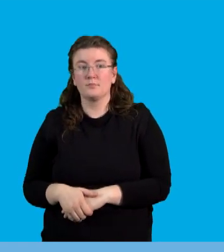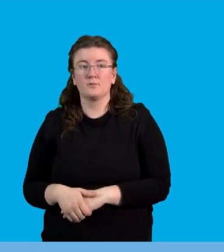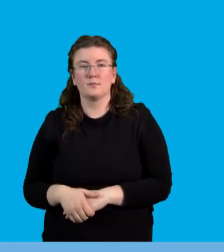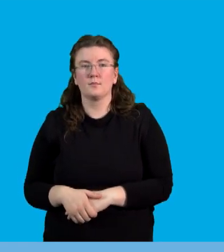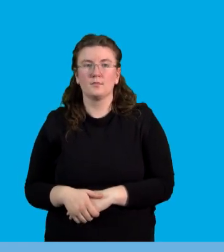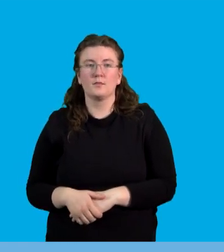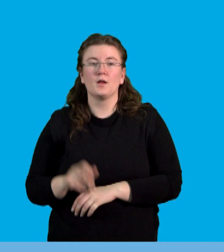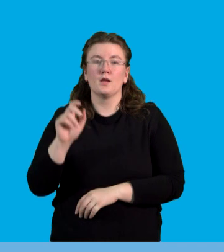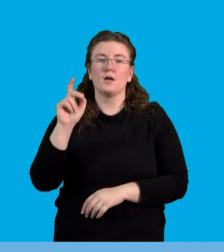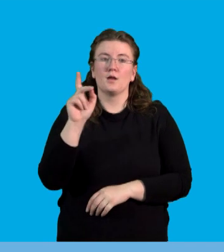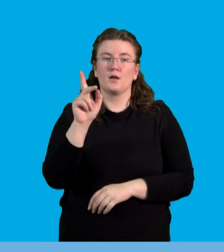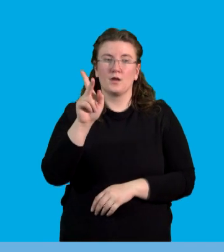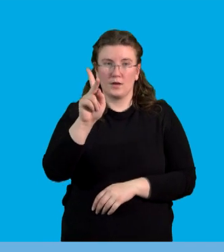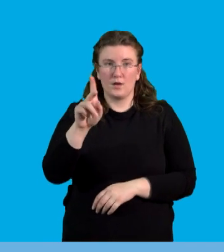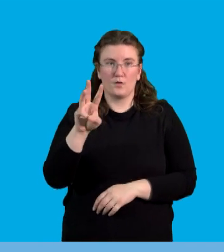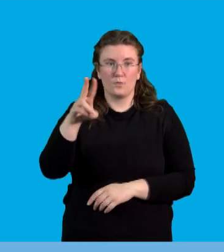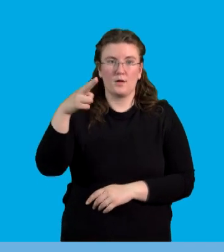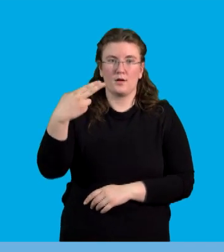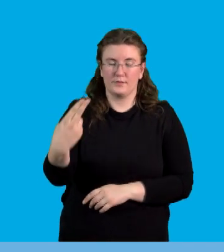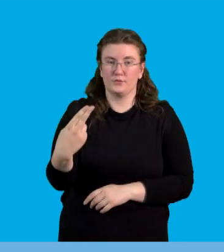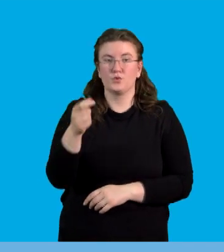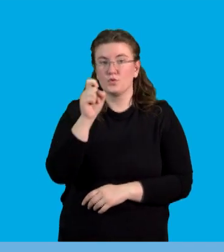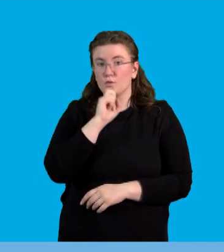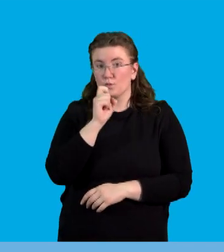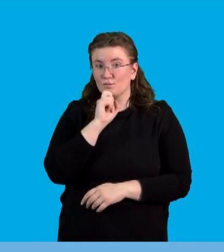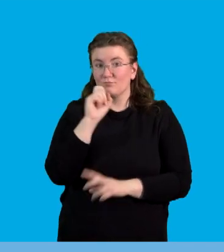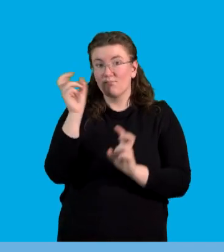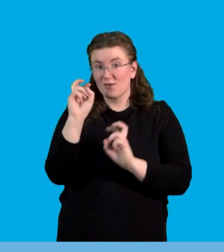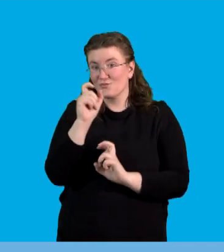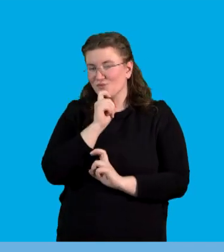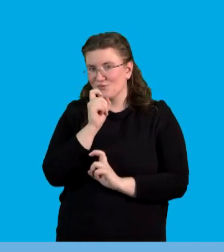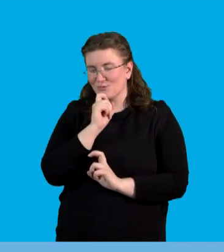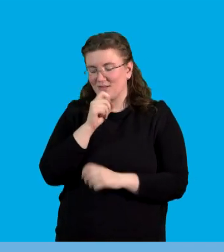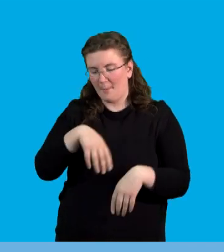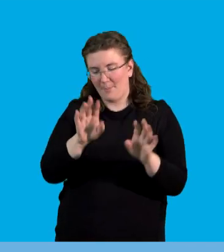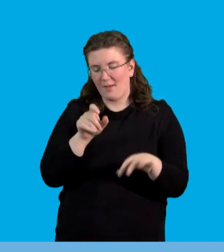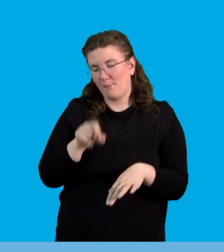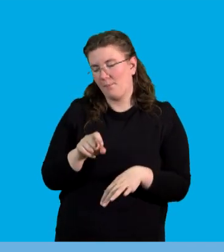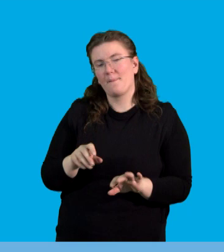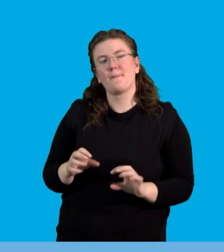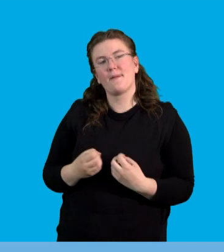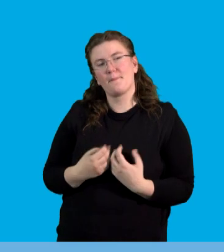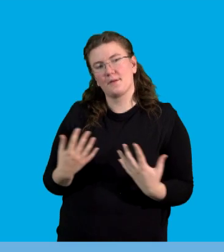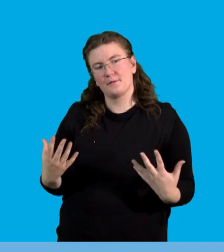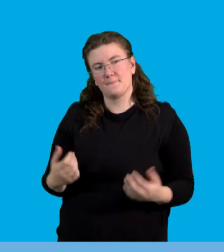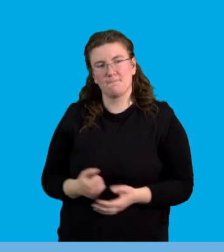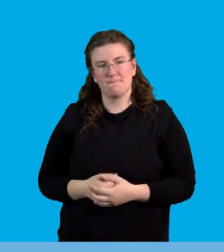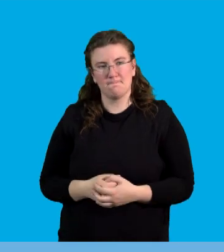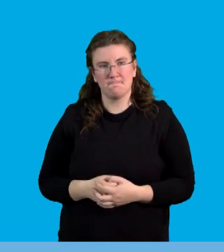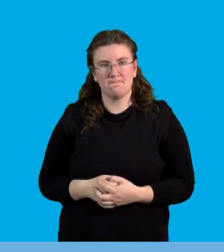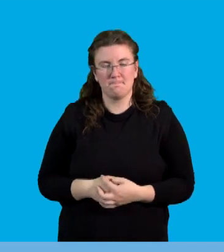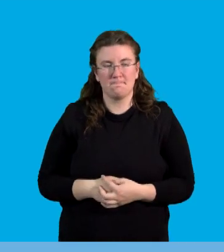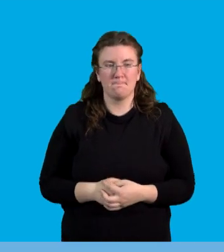kilowatt hours of electrical energy is used by the blanket? So the kilowatt